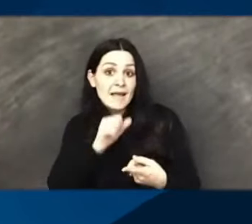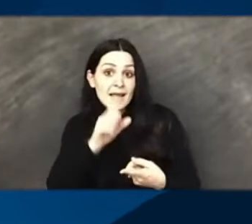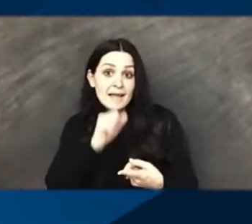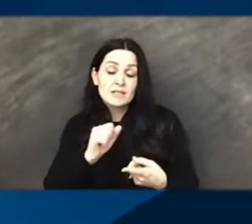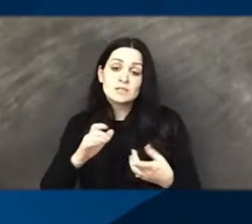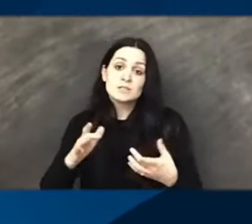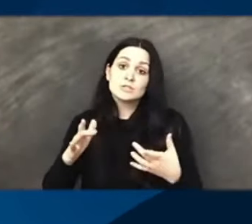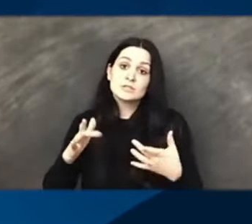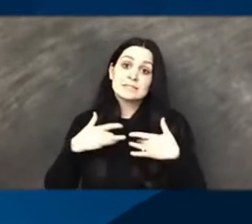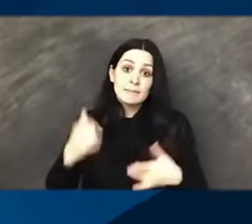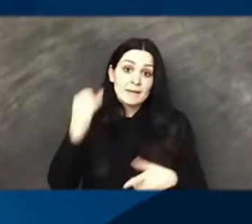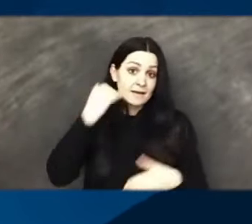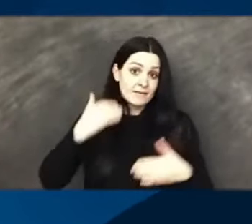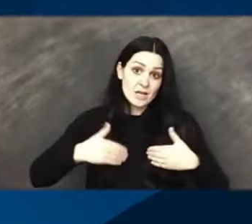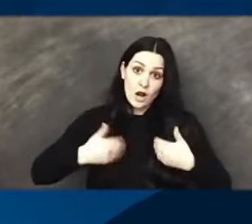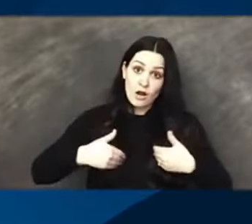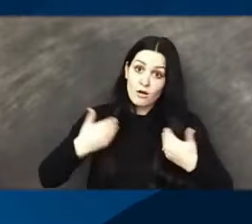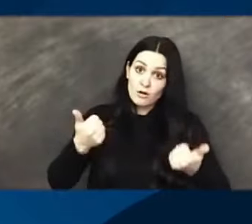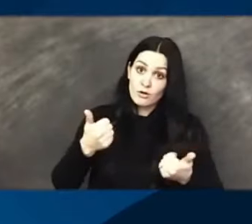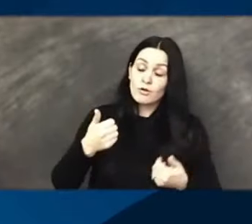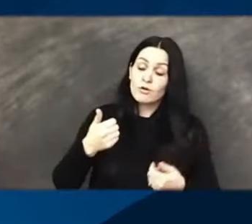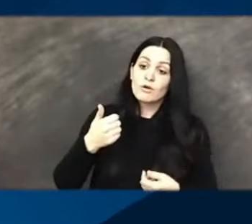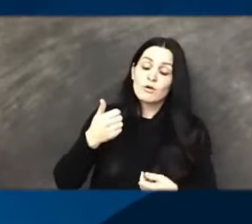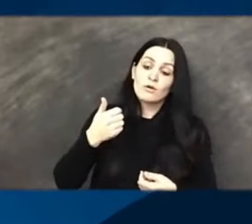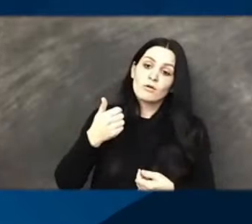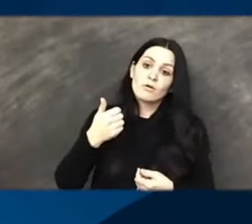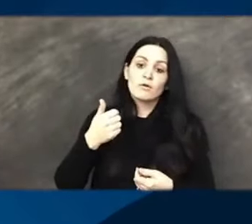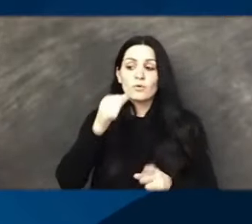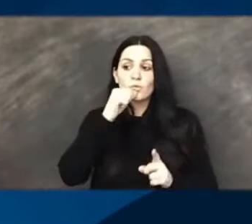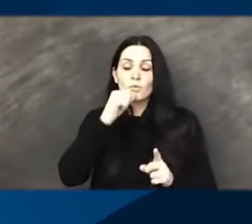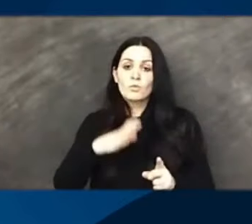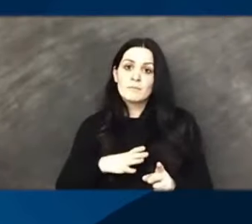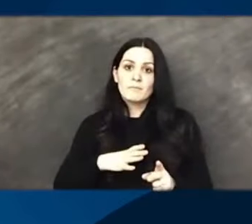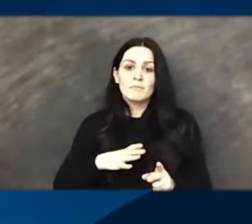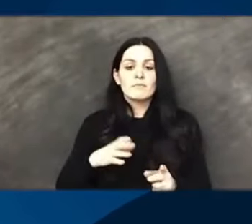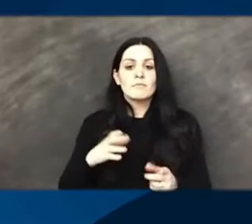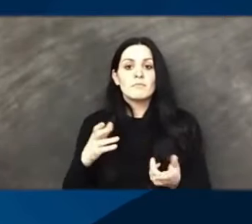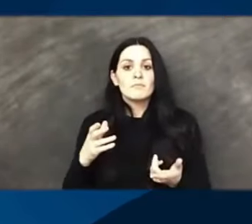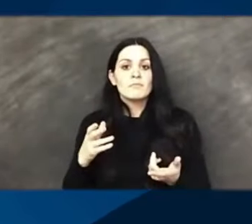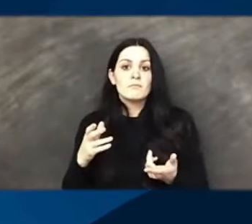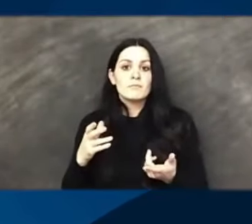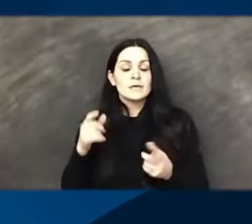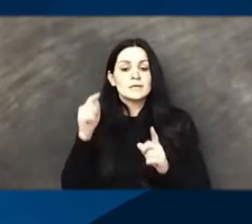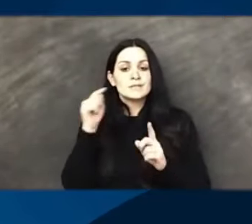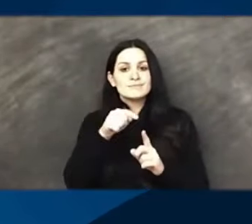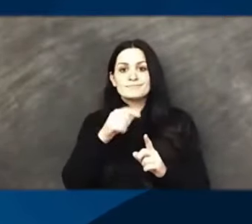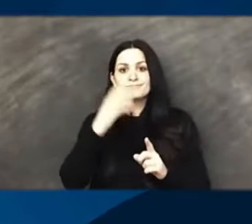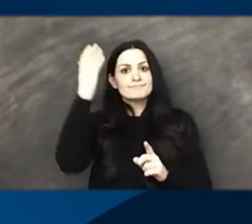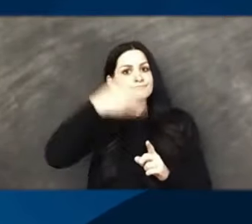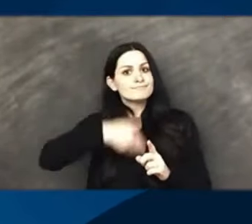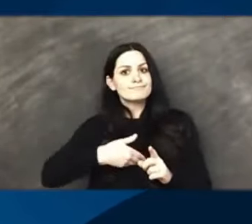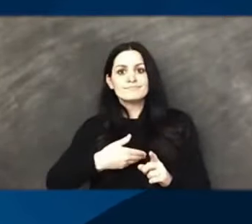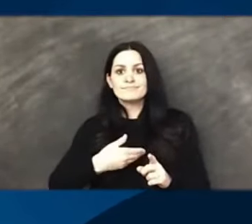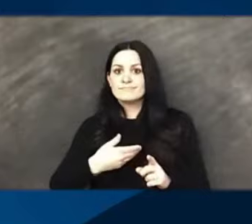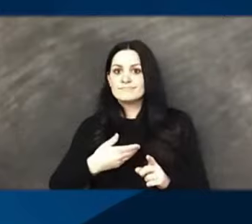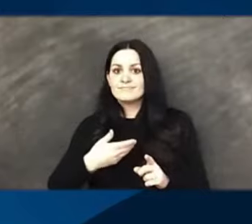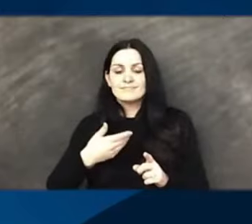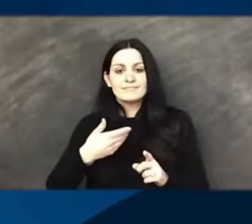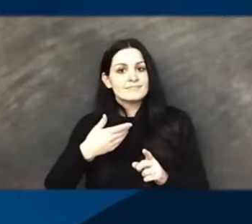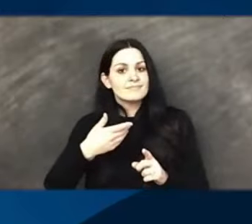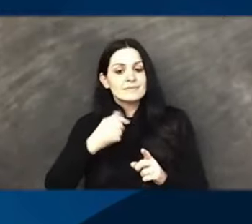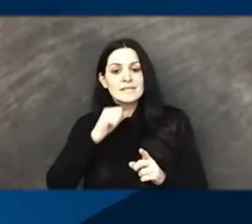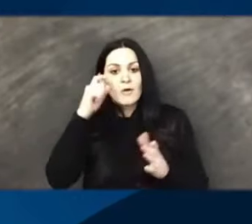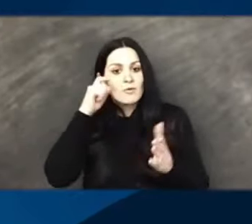age groups, women oftentimes will miss or not recognize that what they are having is a cardiac